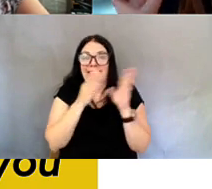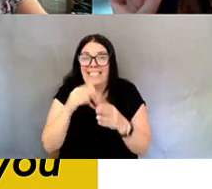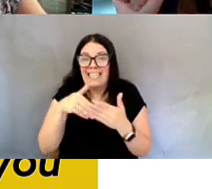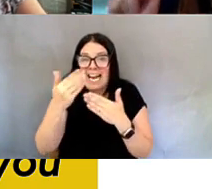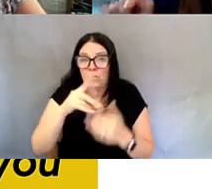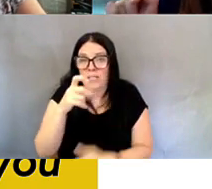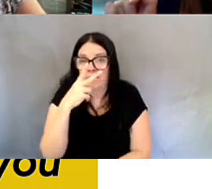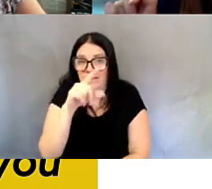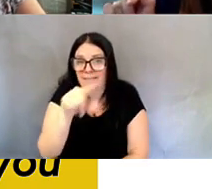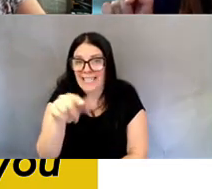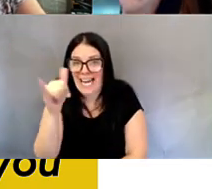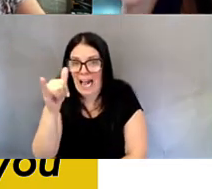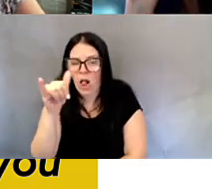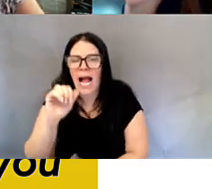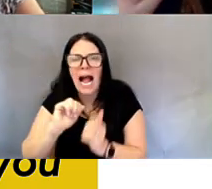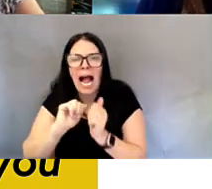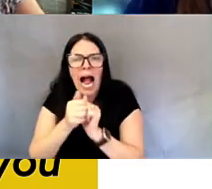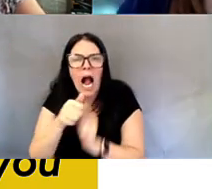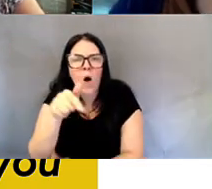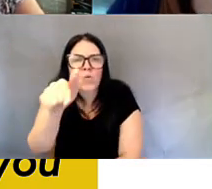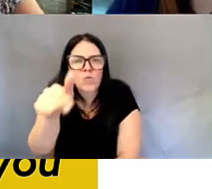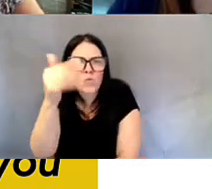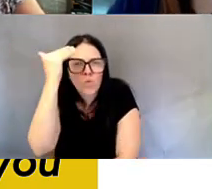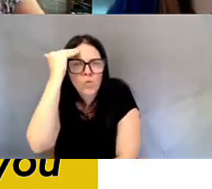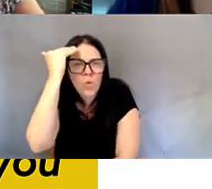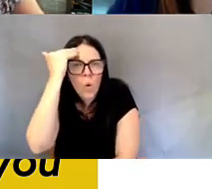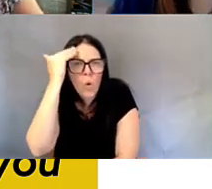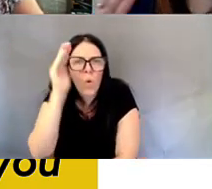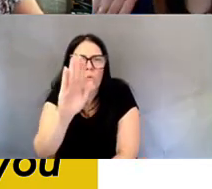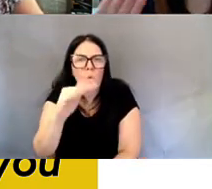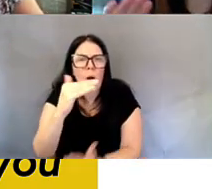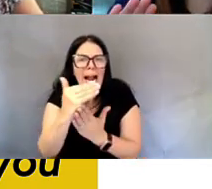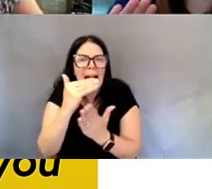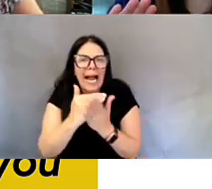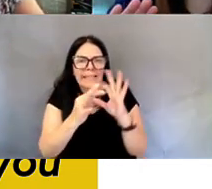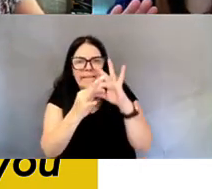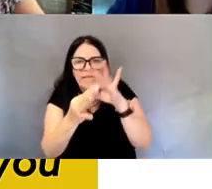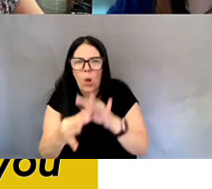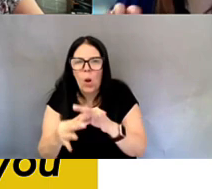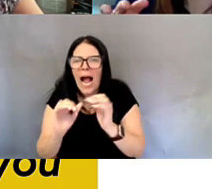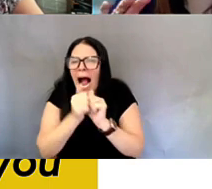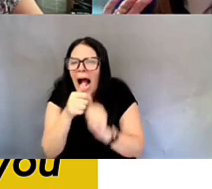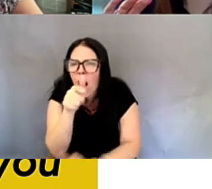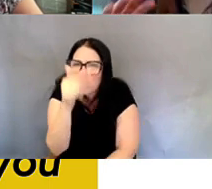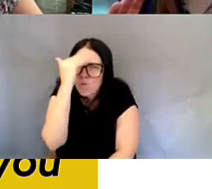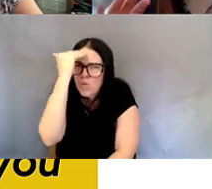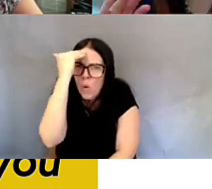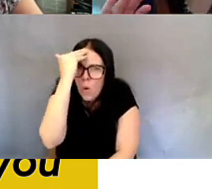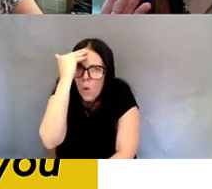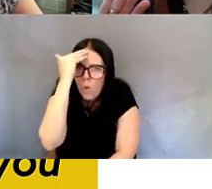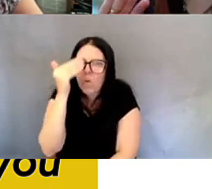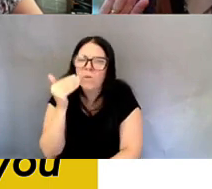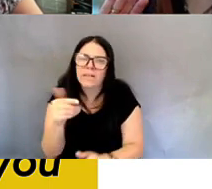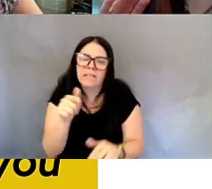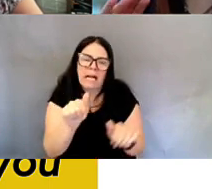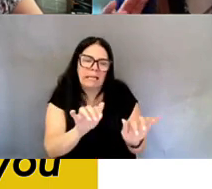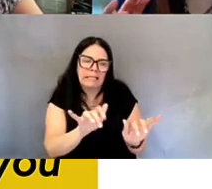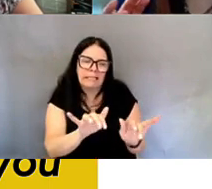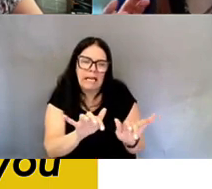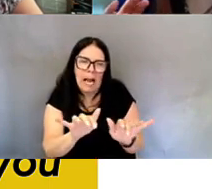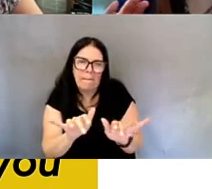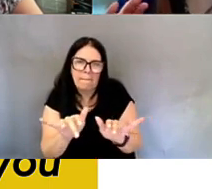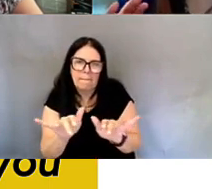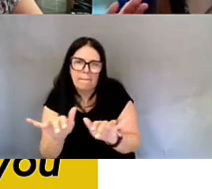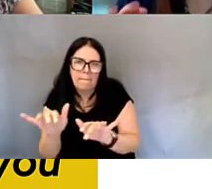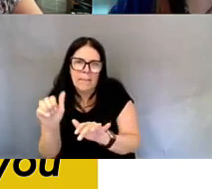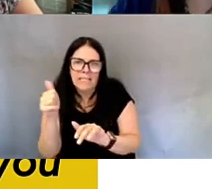your lesson is flowing? What are indicators of flow? Take a moment, type out for about 10 seconds